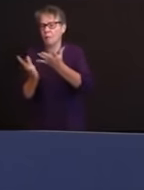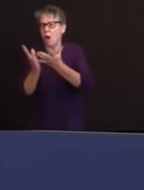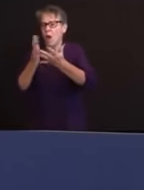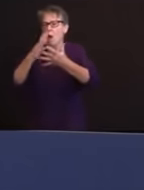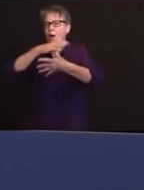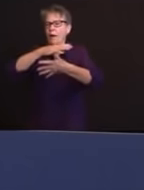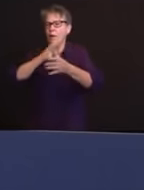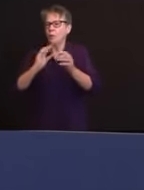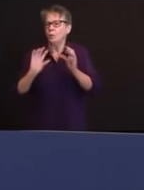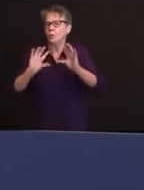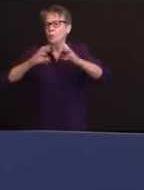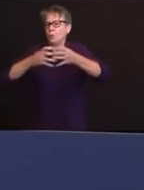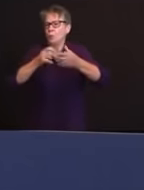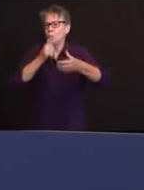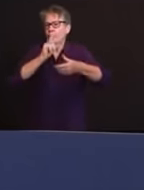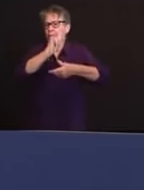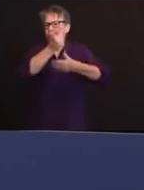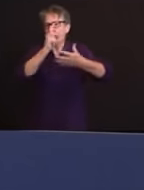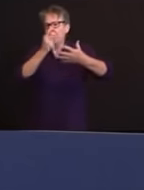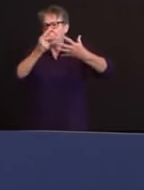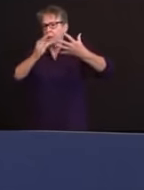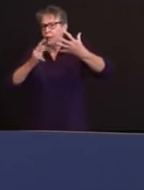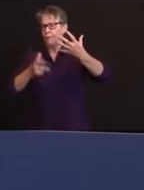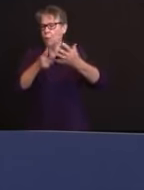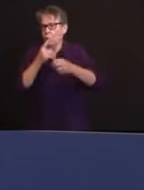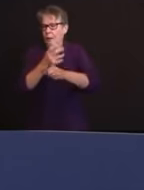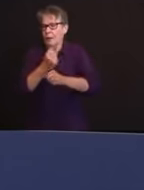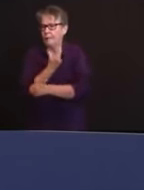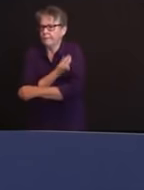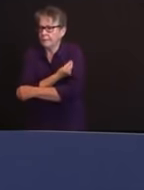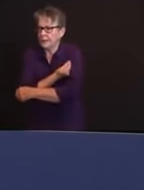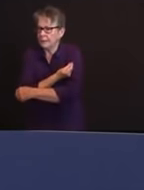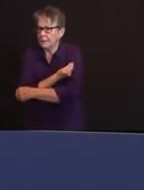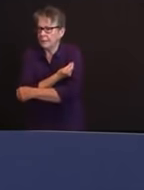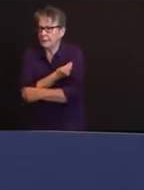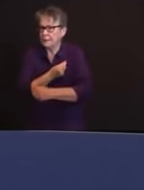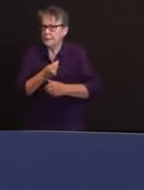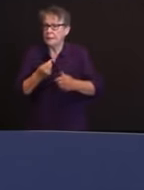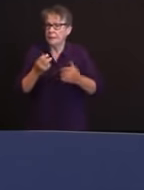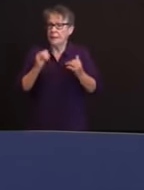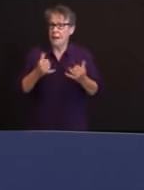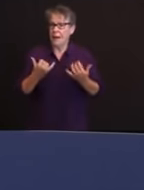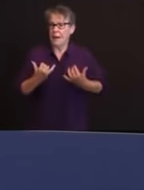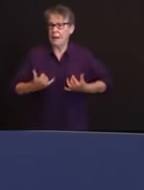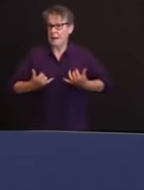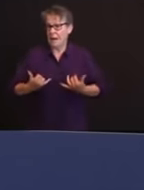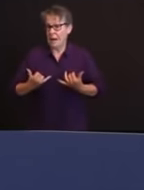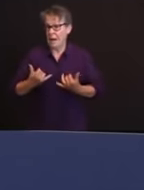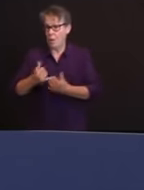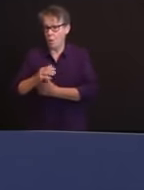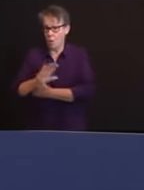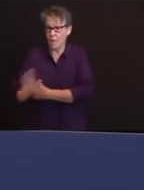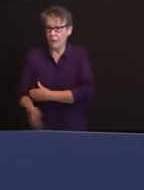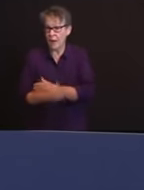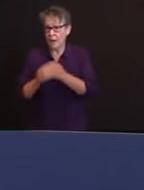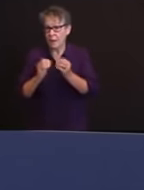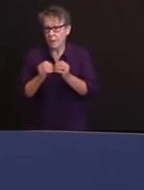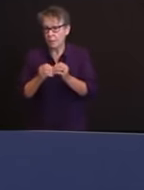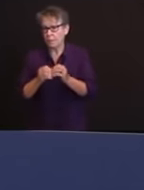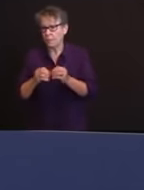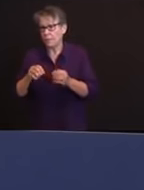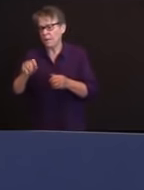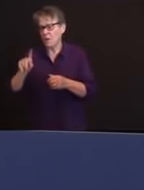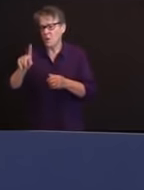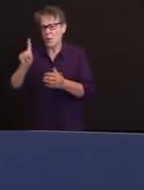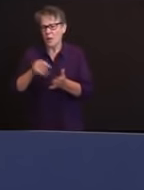on to my daily report, as the governor shared, our hospitals reported a high of 1,537 hospitalizations